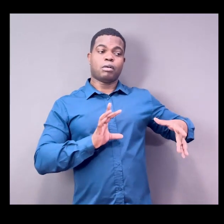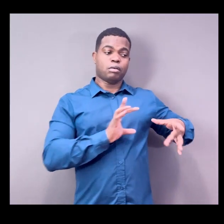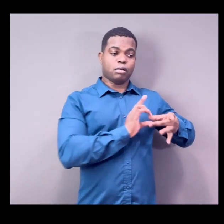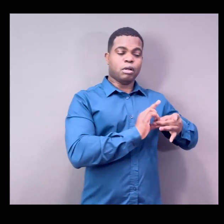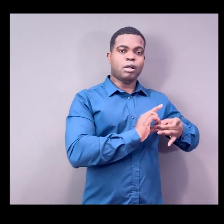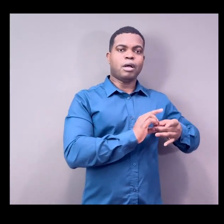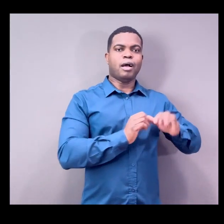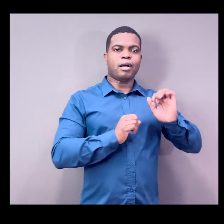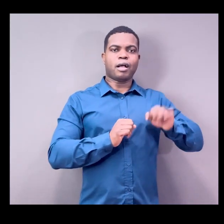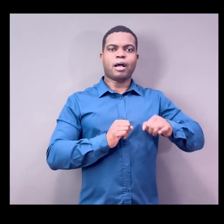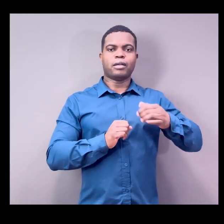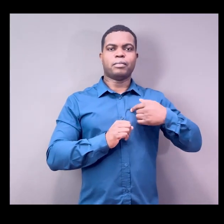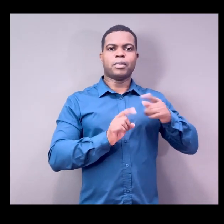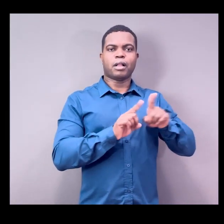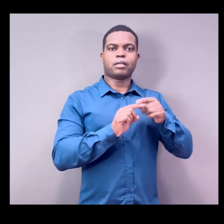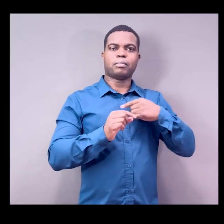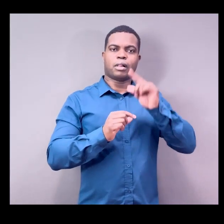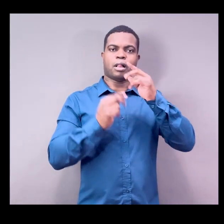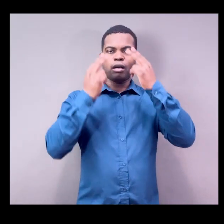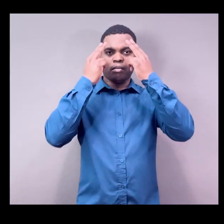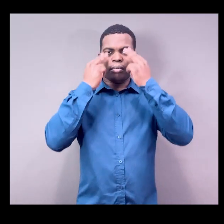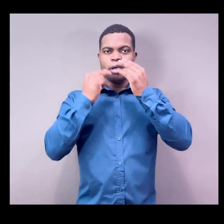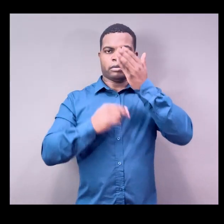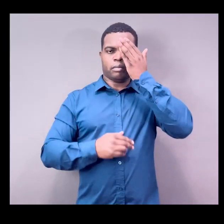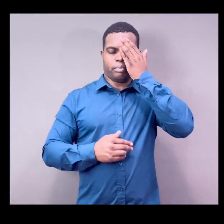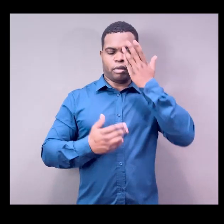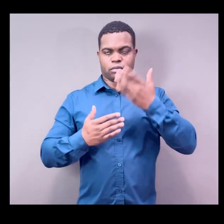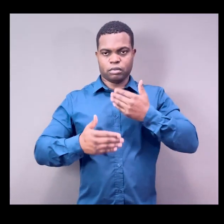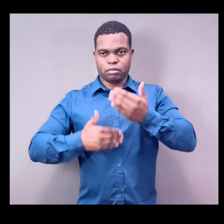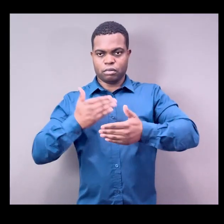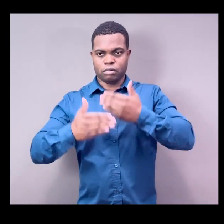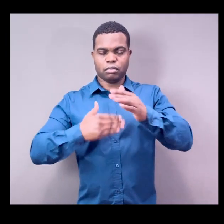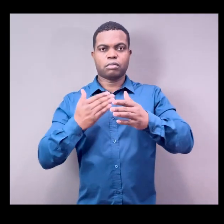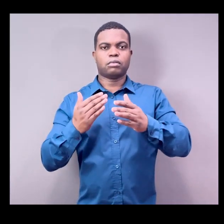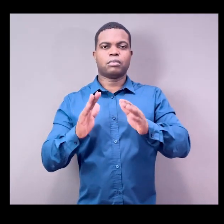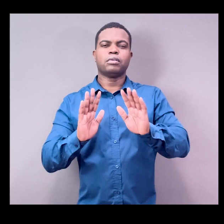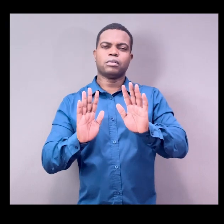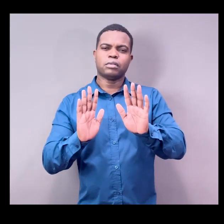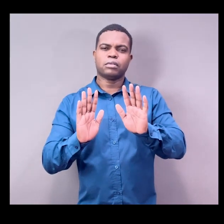your participation. It could cause conflicts of interest.